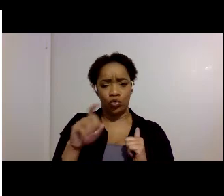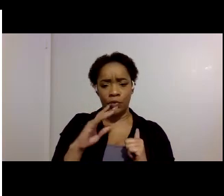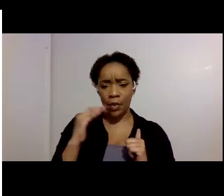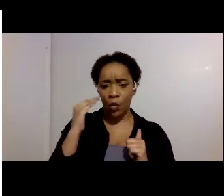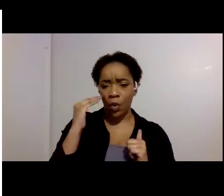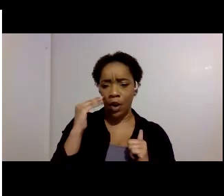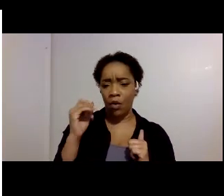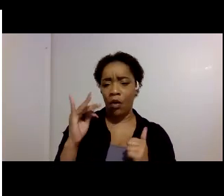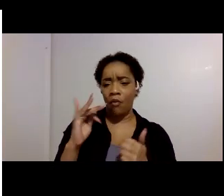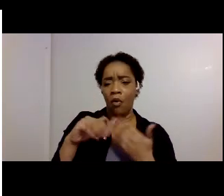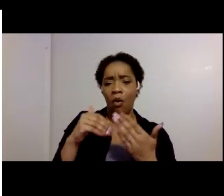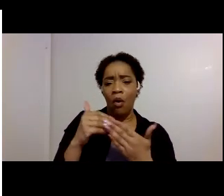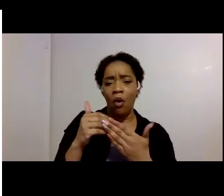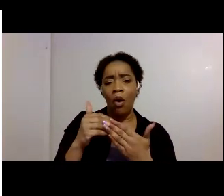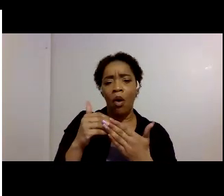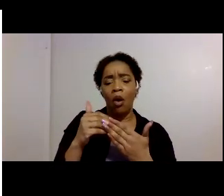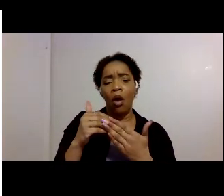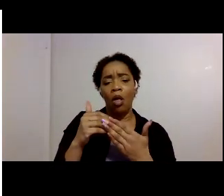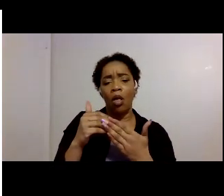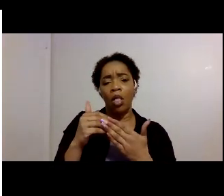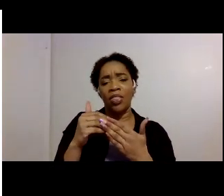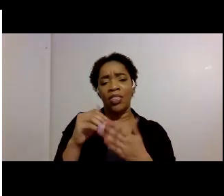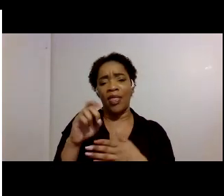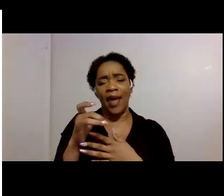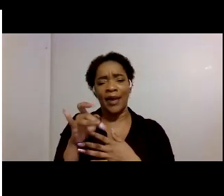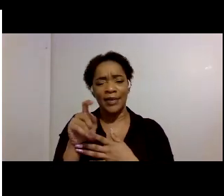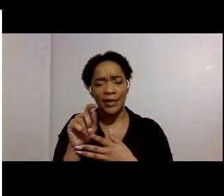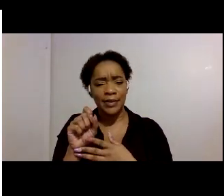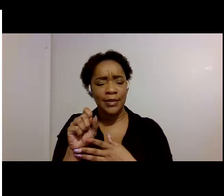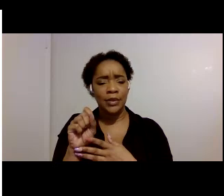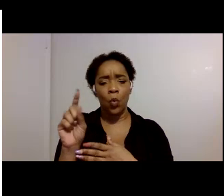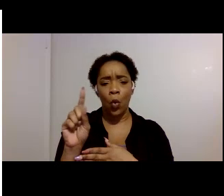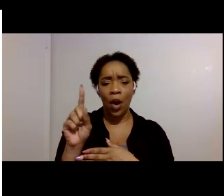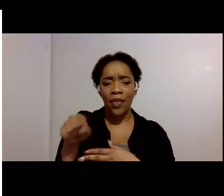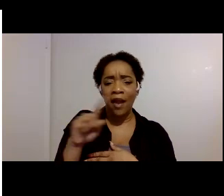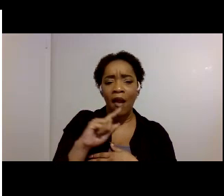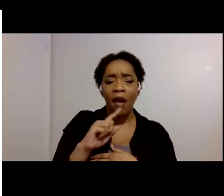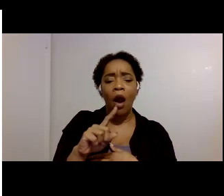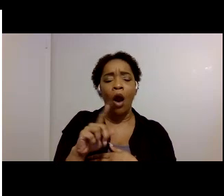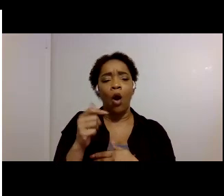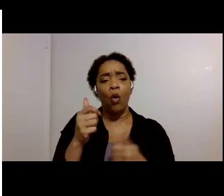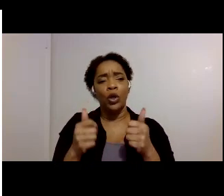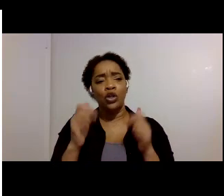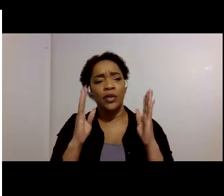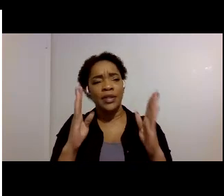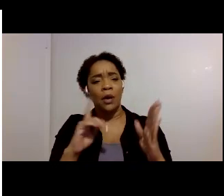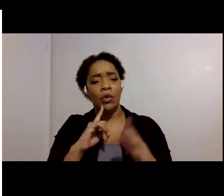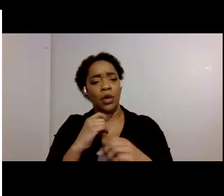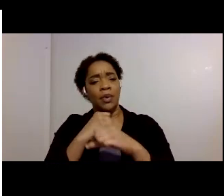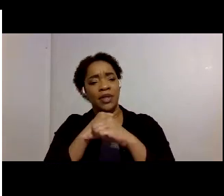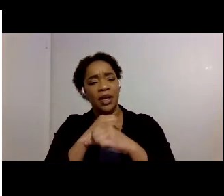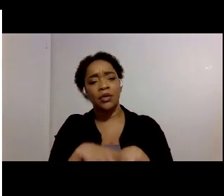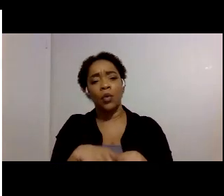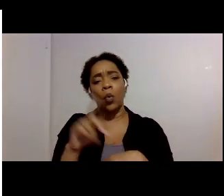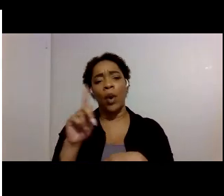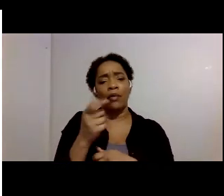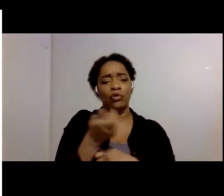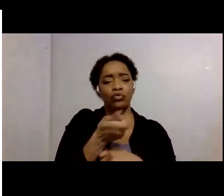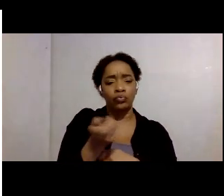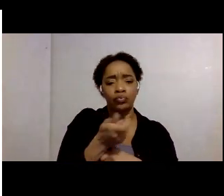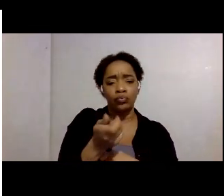the location of all exits of the protected stairwells, fire extinguishers, alarm pull stations. When you go to work